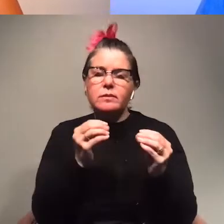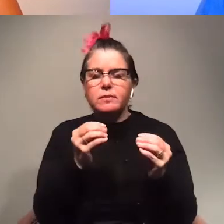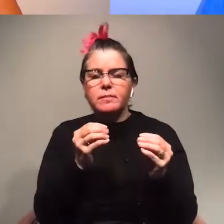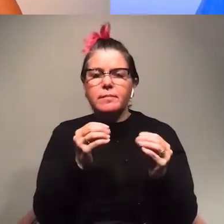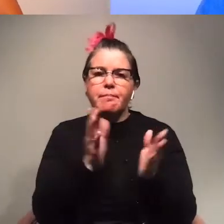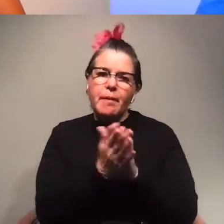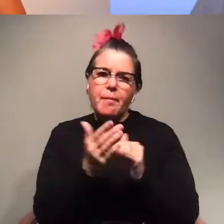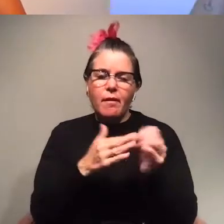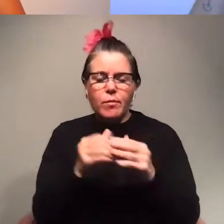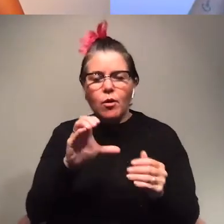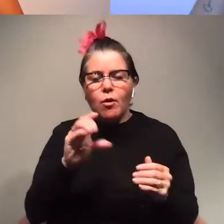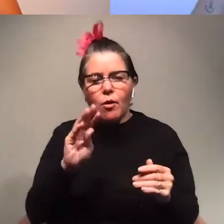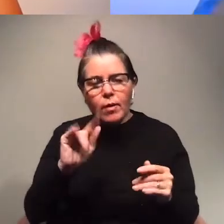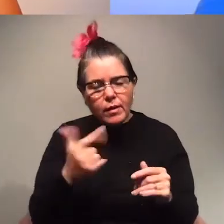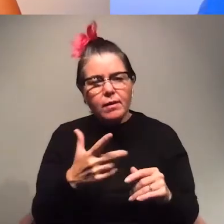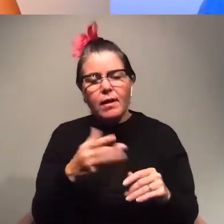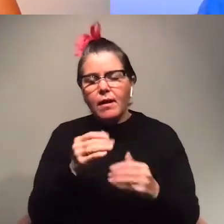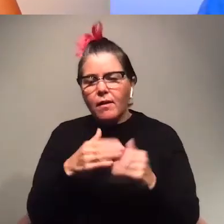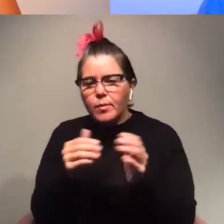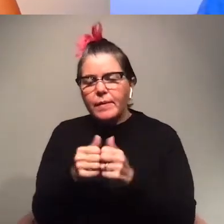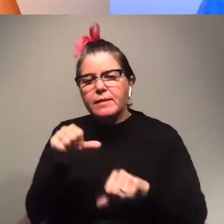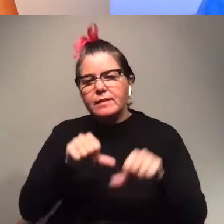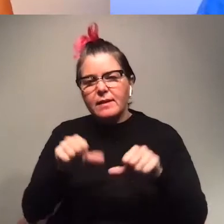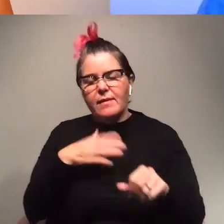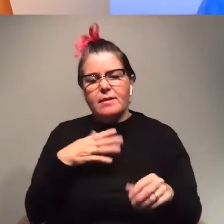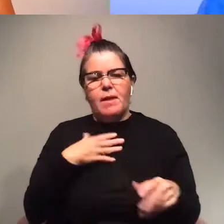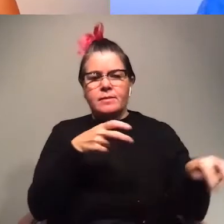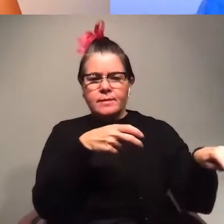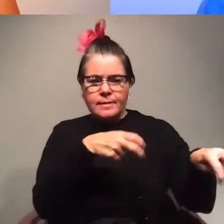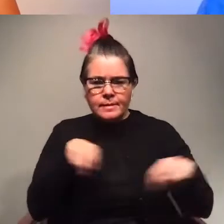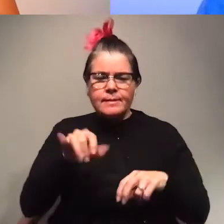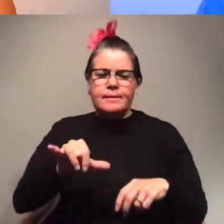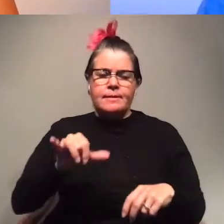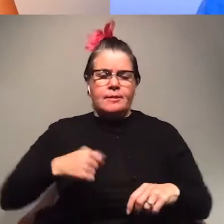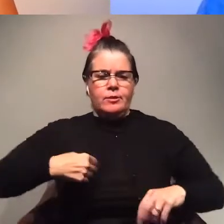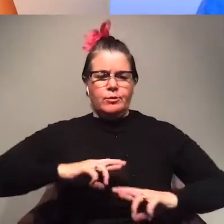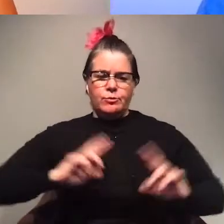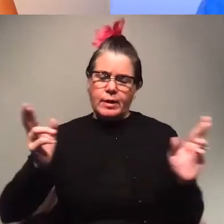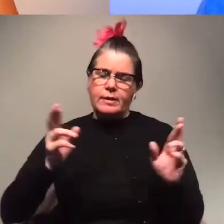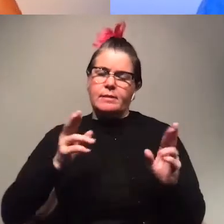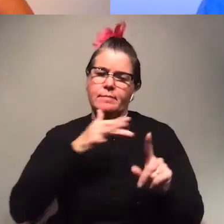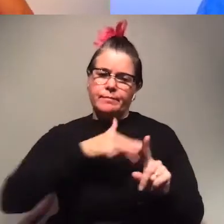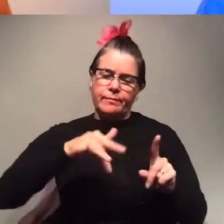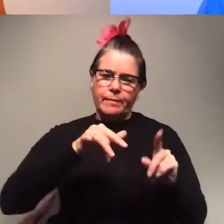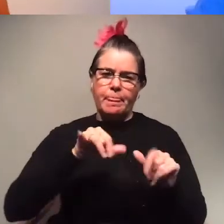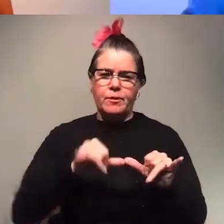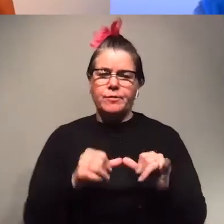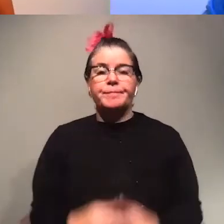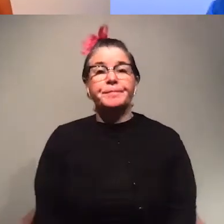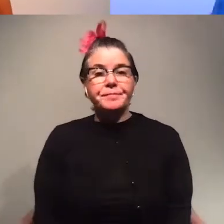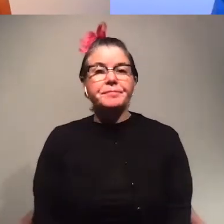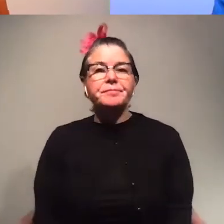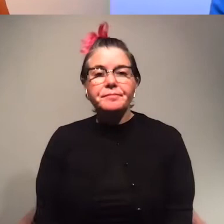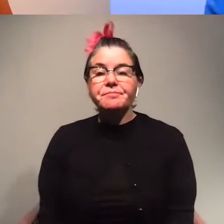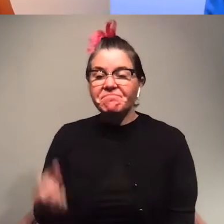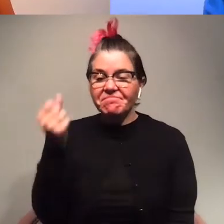the science. So that was kind of like my transition into, okay, I think I'm ready to be an environmental engineer now. Gotcha.